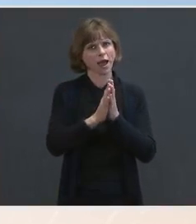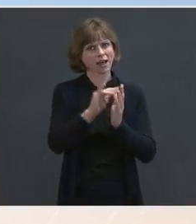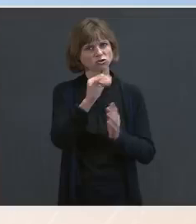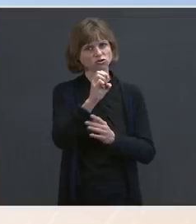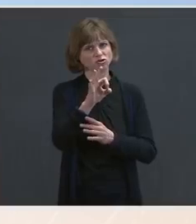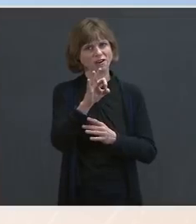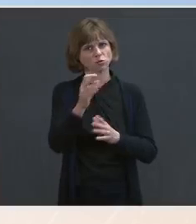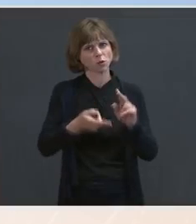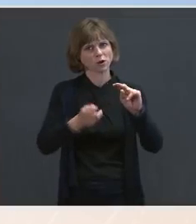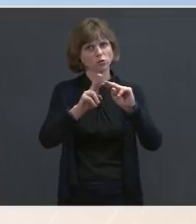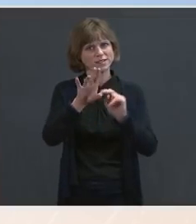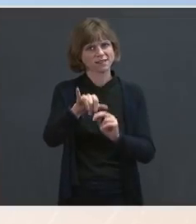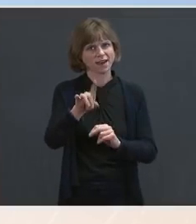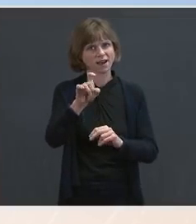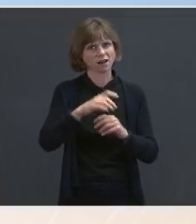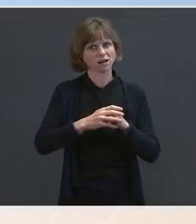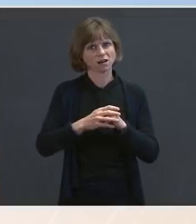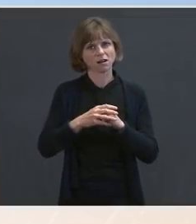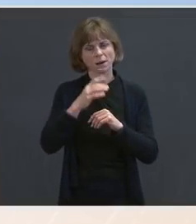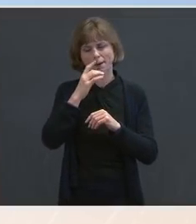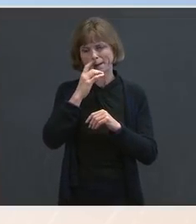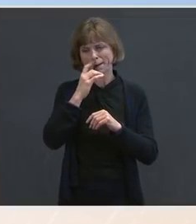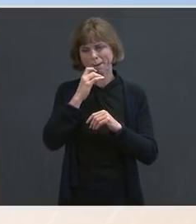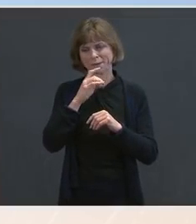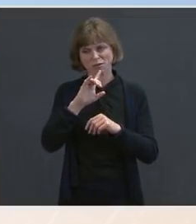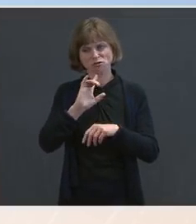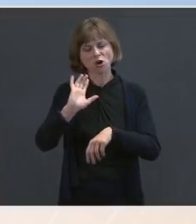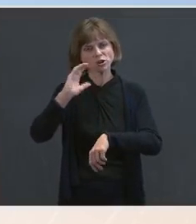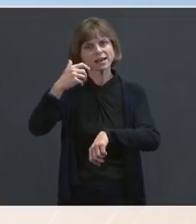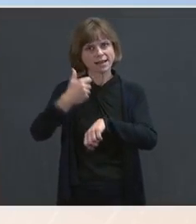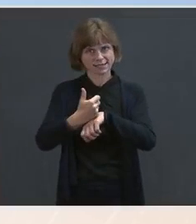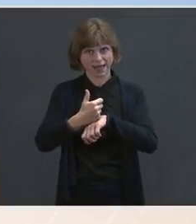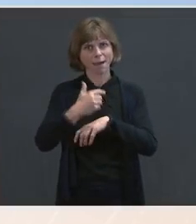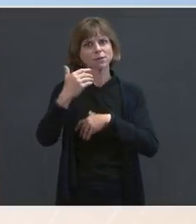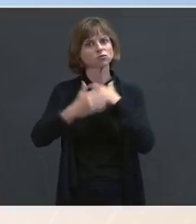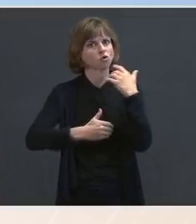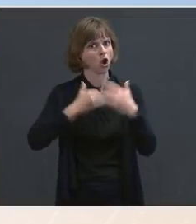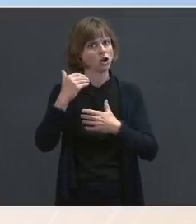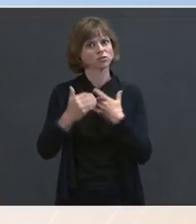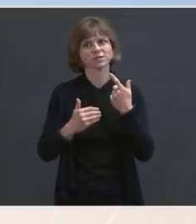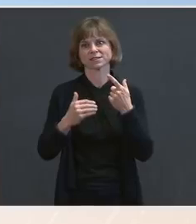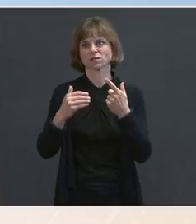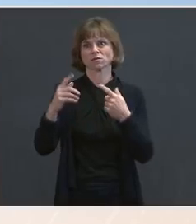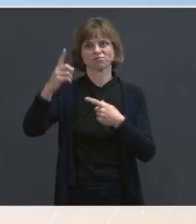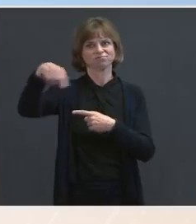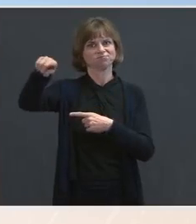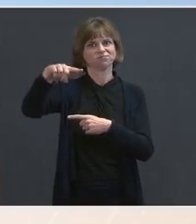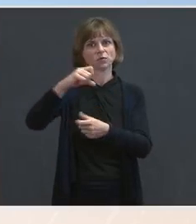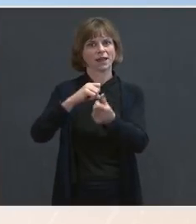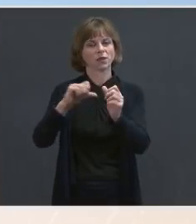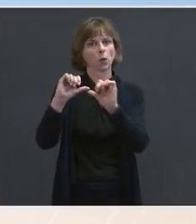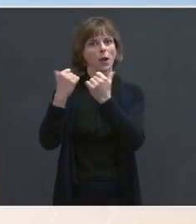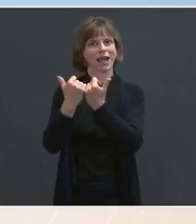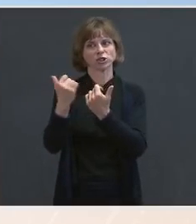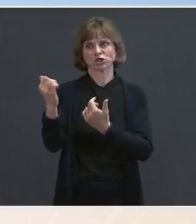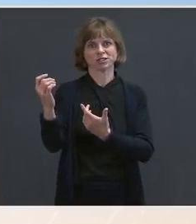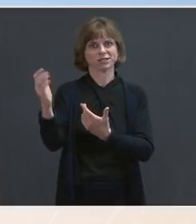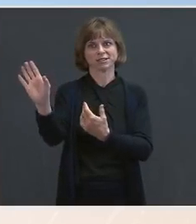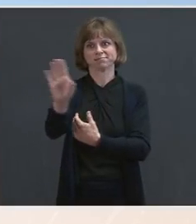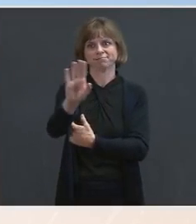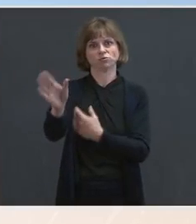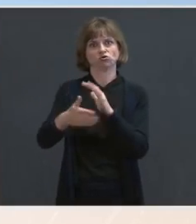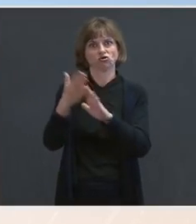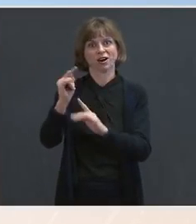that? There is a process, well-established process that's run through the interagency. So we get our allotment every week out of